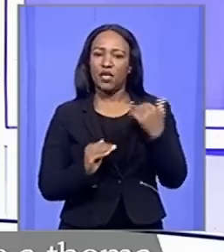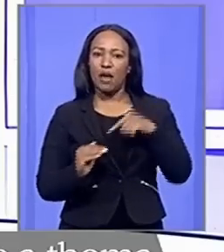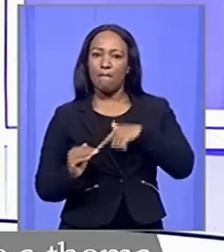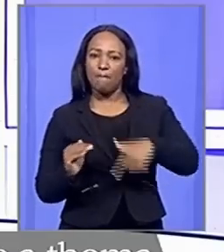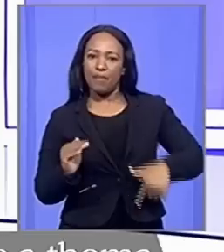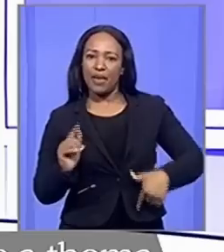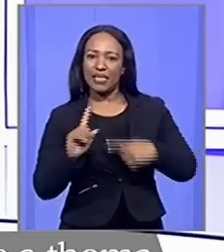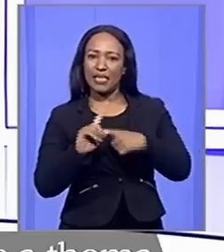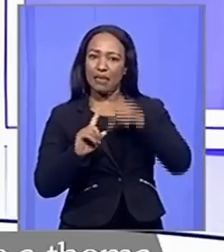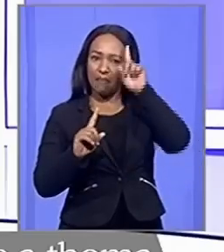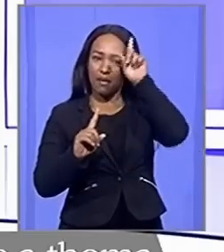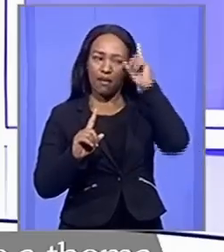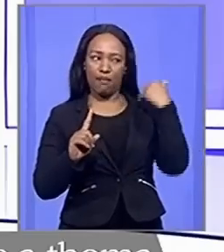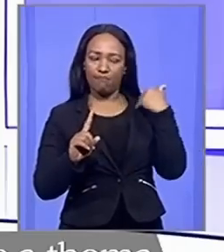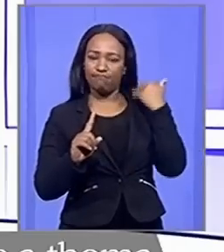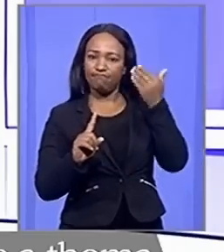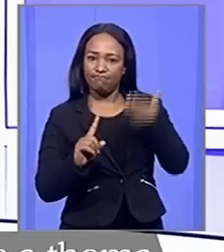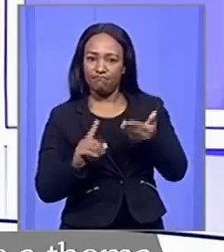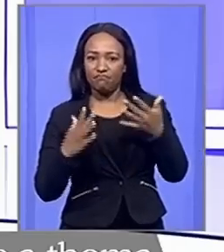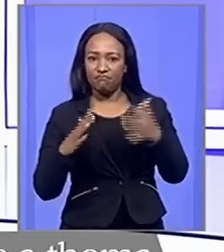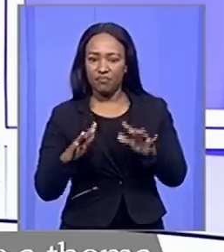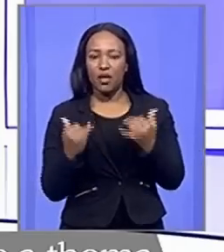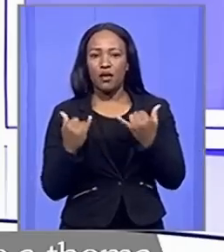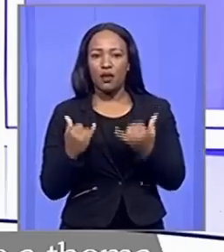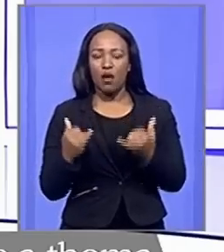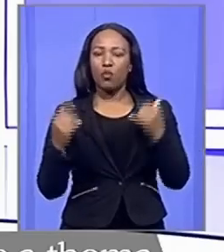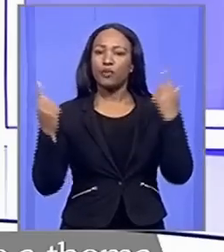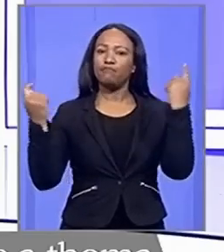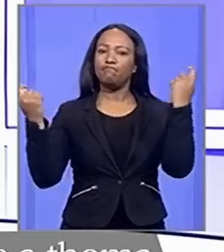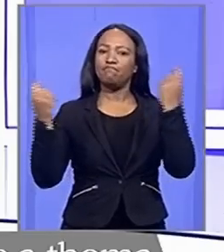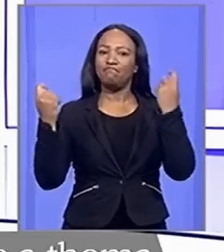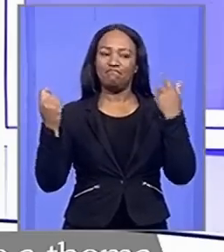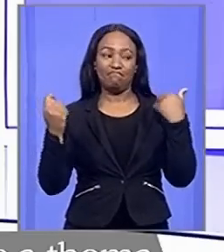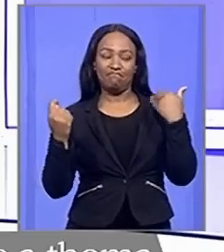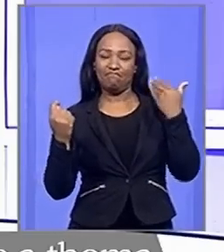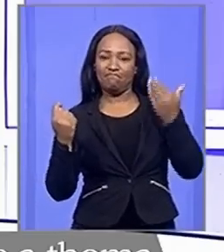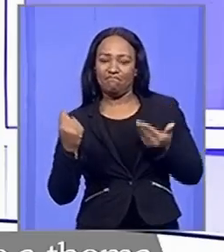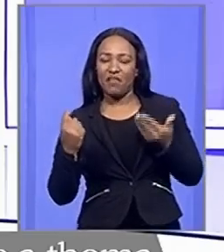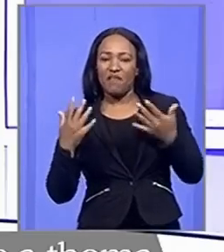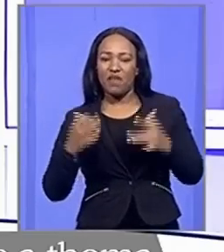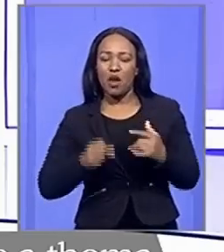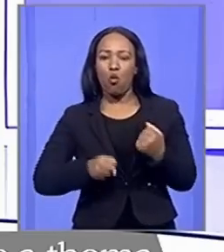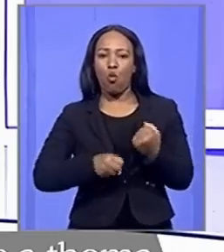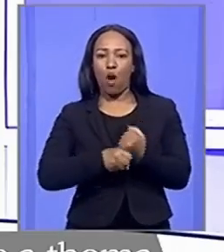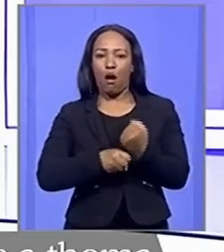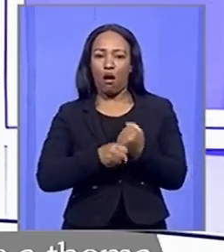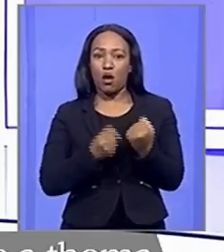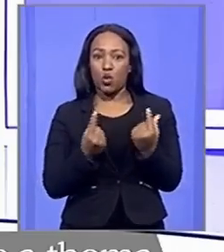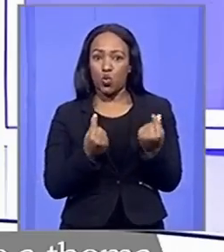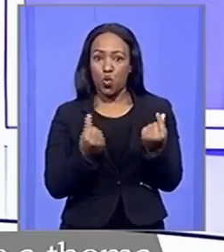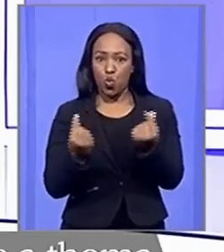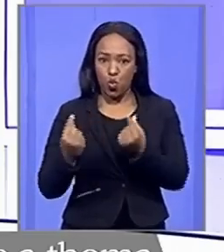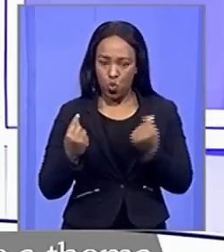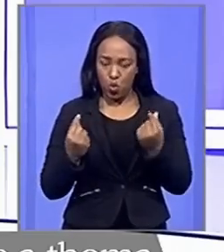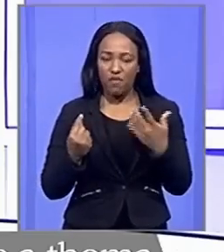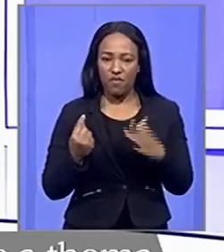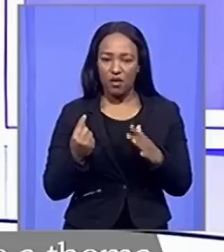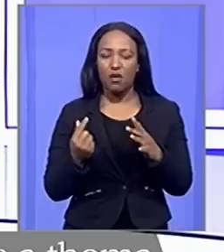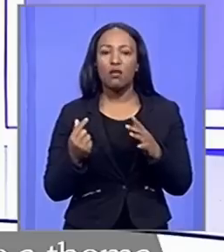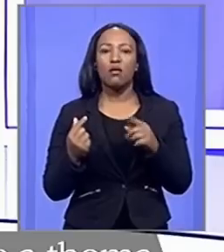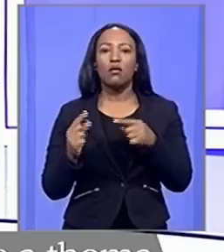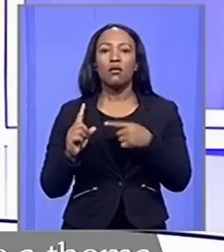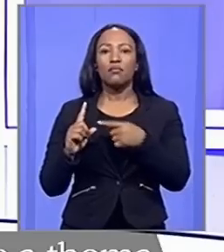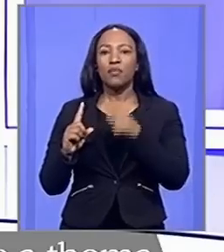Madiba go fihla ga bjale. Le go feta fao go ketekwa tema yeo a ikgathilego tokologong ya naga ye. Le ge go le bjalo batšofe